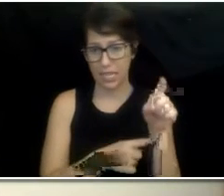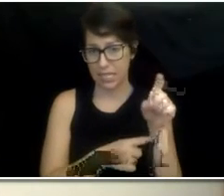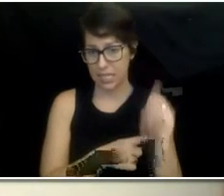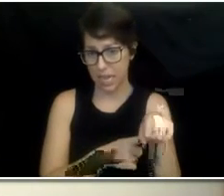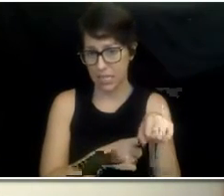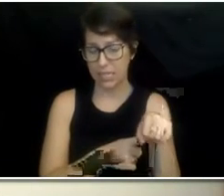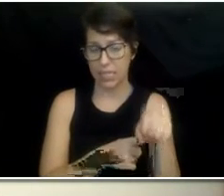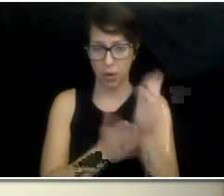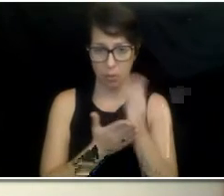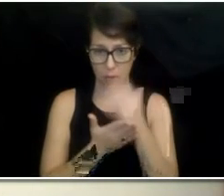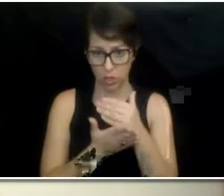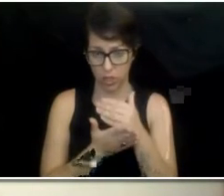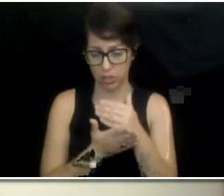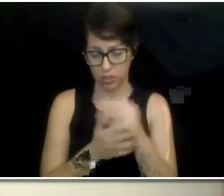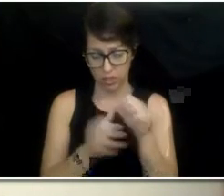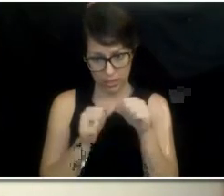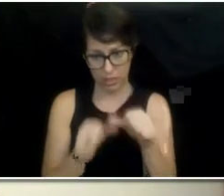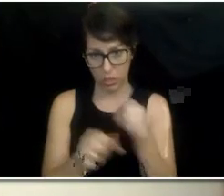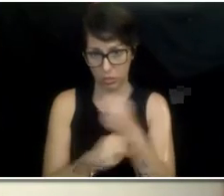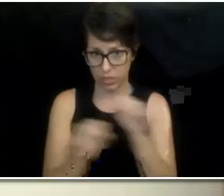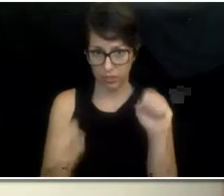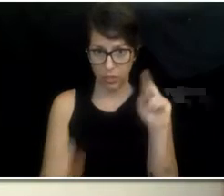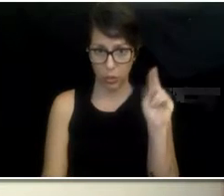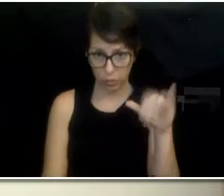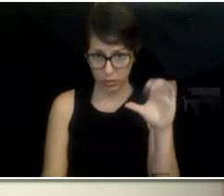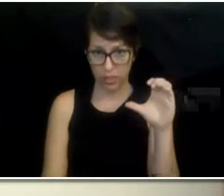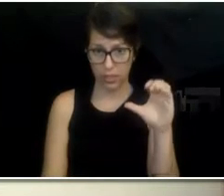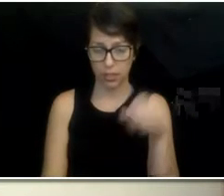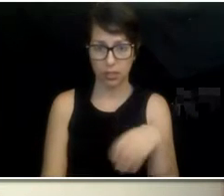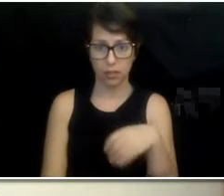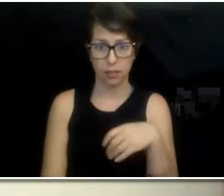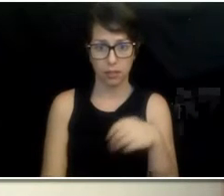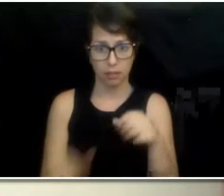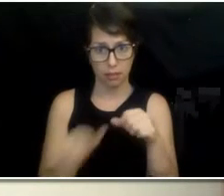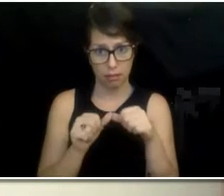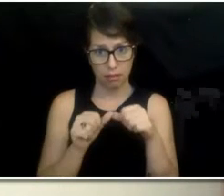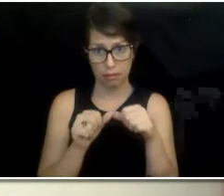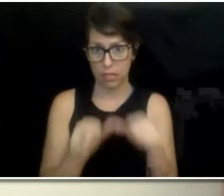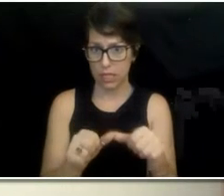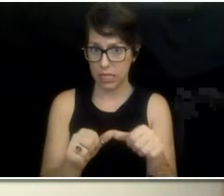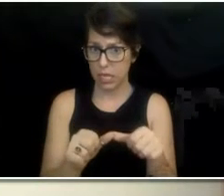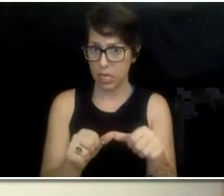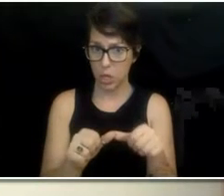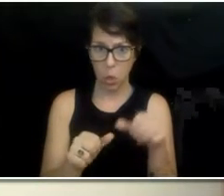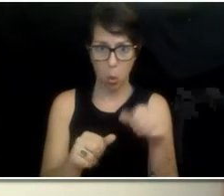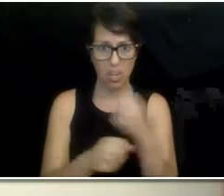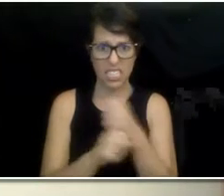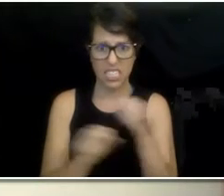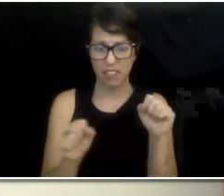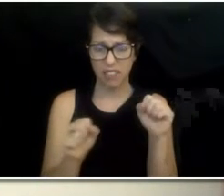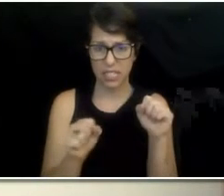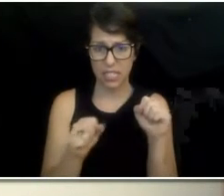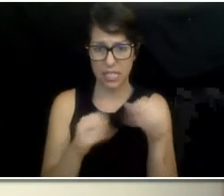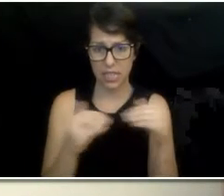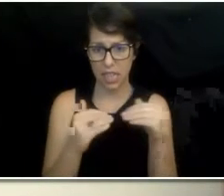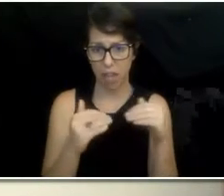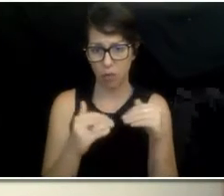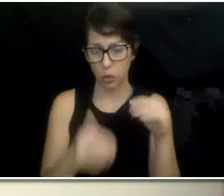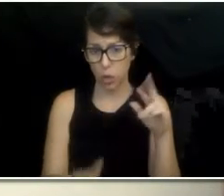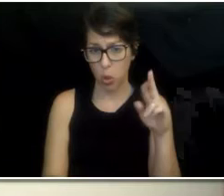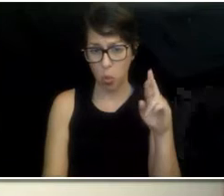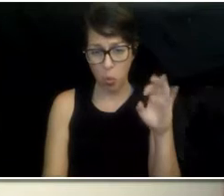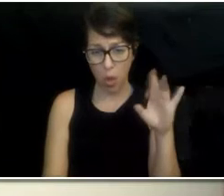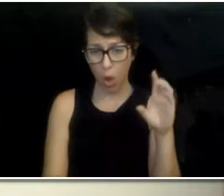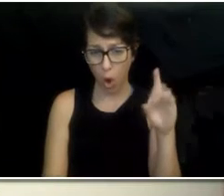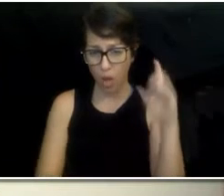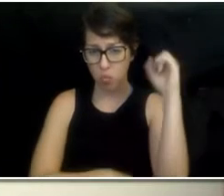NYPD now we certainly have uh instituted a lot of programs for example neighborhood policing I think that's in